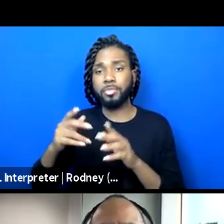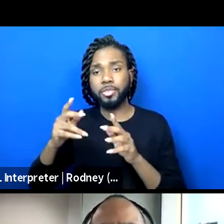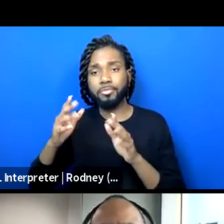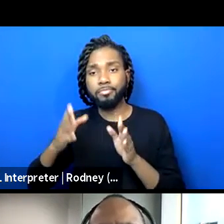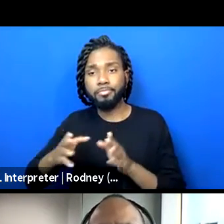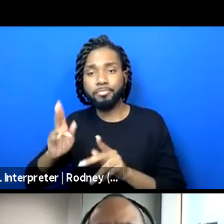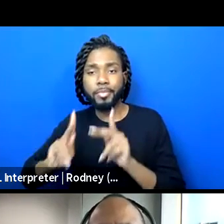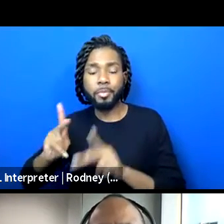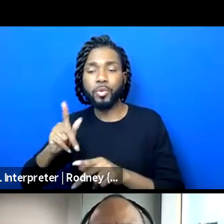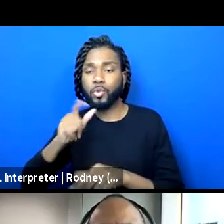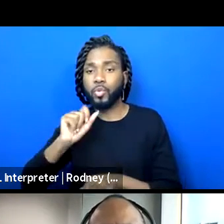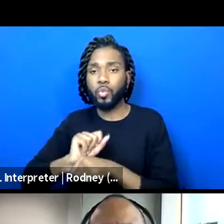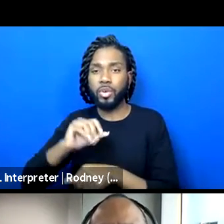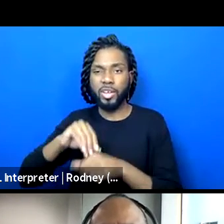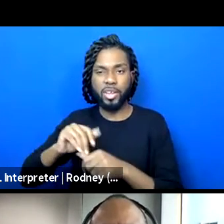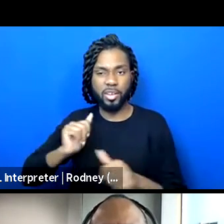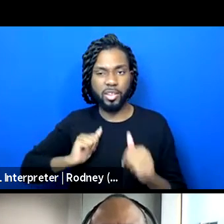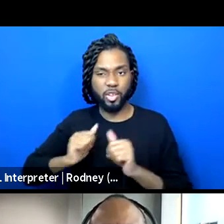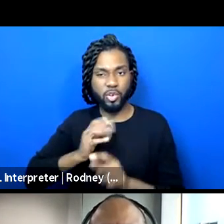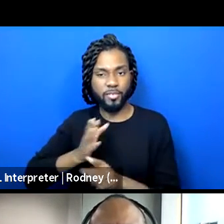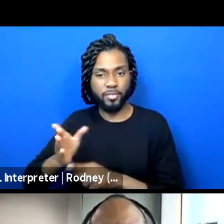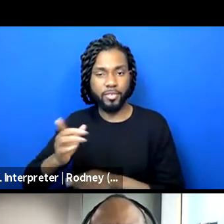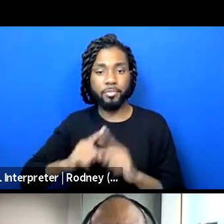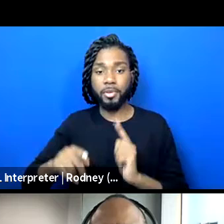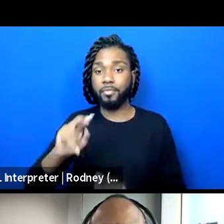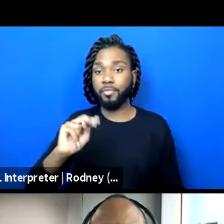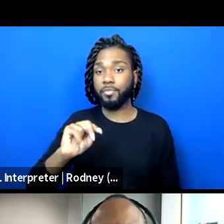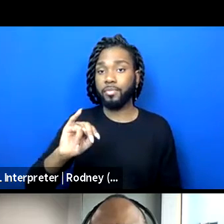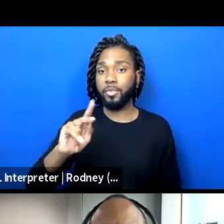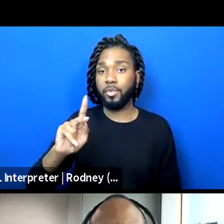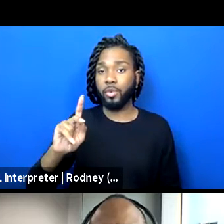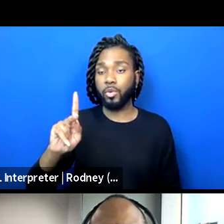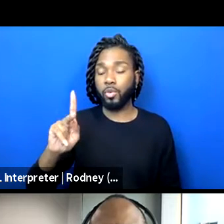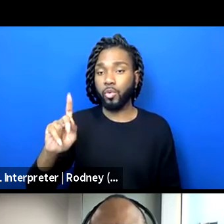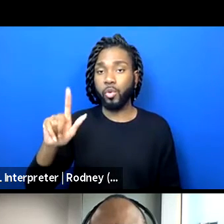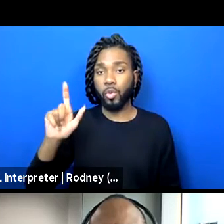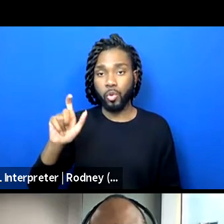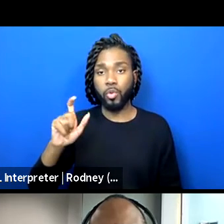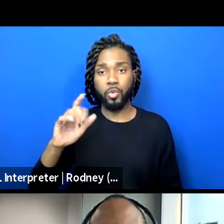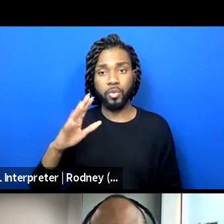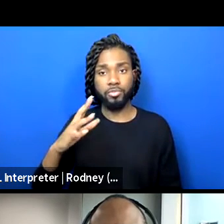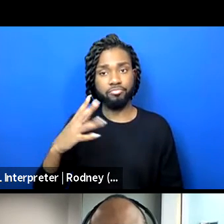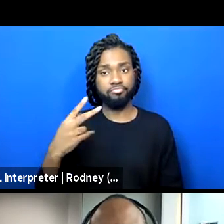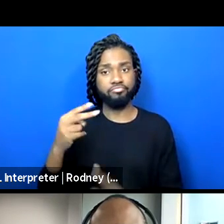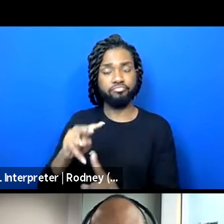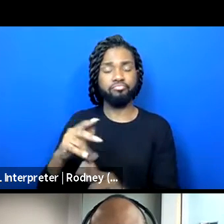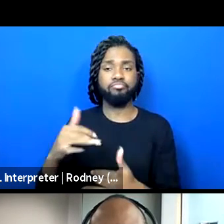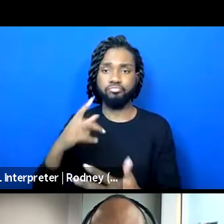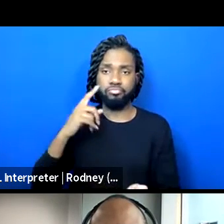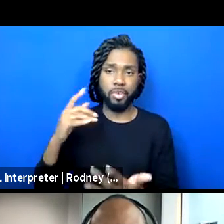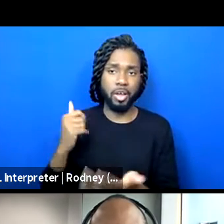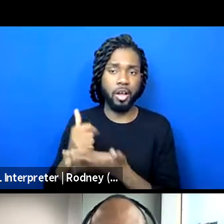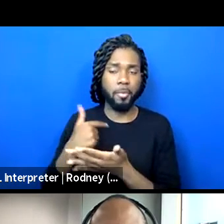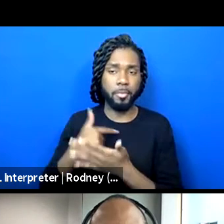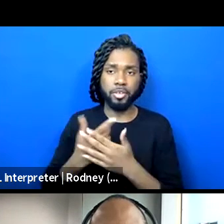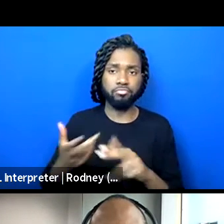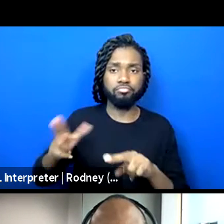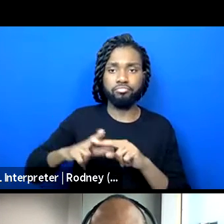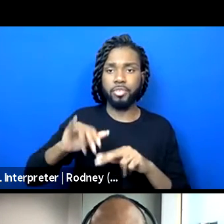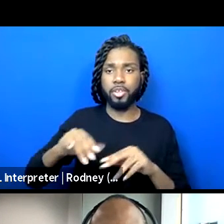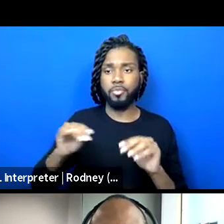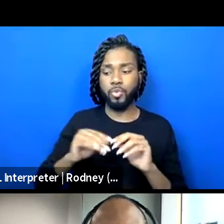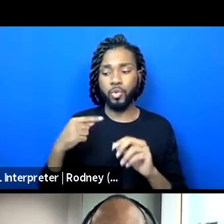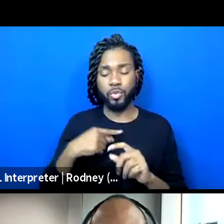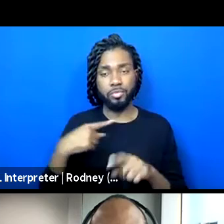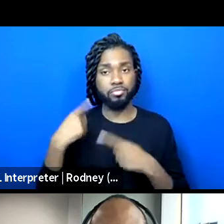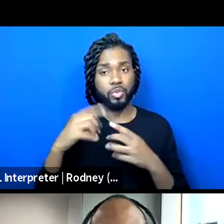professionals working in the field. But Nicole's voice has lifted that up even more. We've done a lot of advocacy together, and I'm